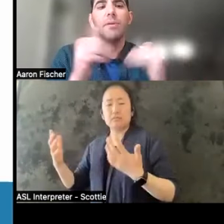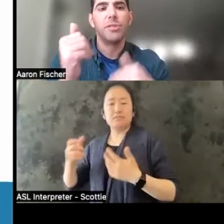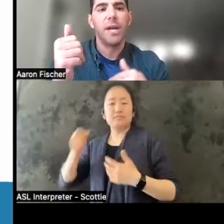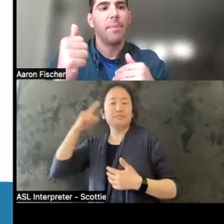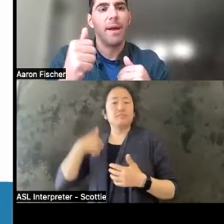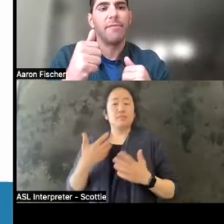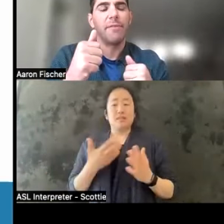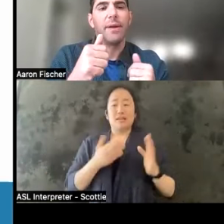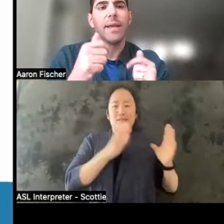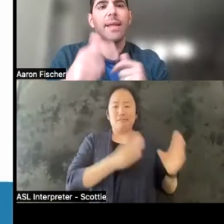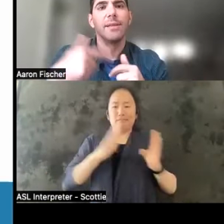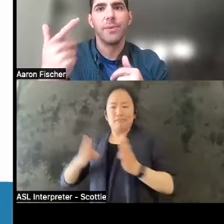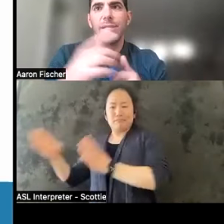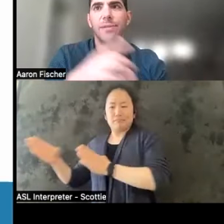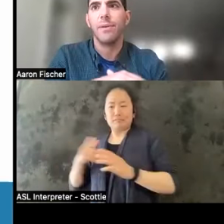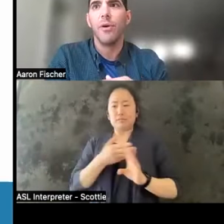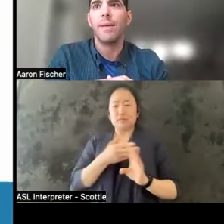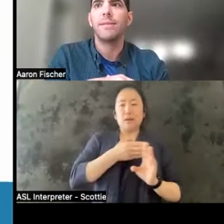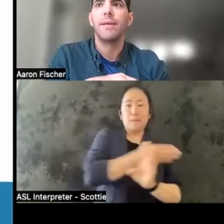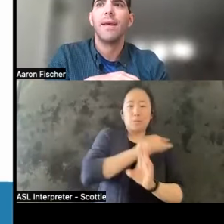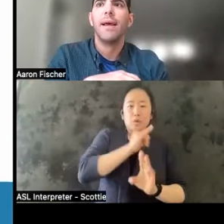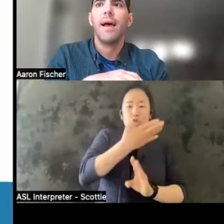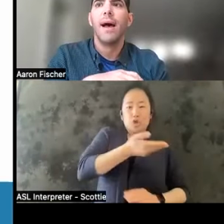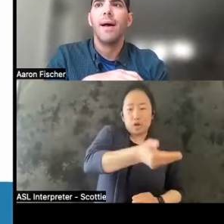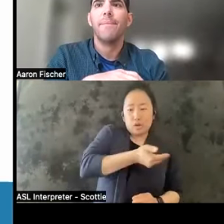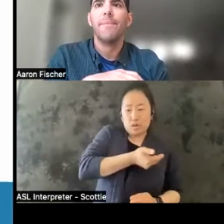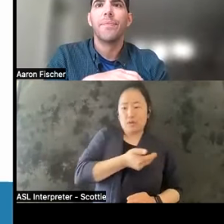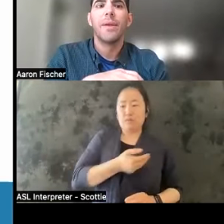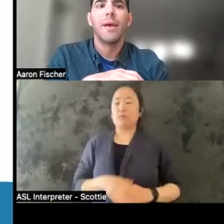the post-job offer, and then as we'll get to in a moment,